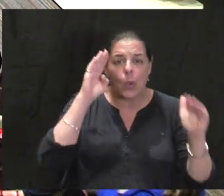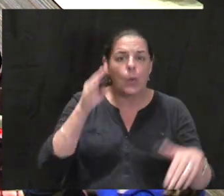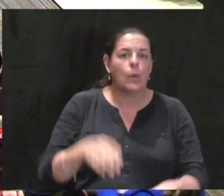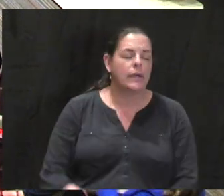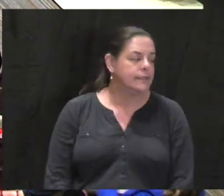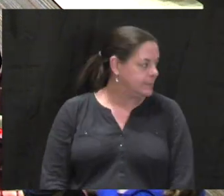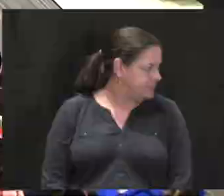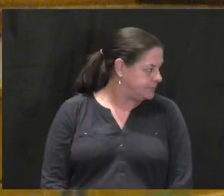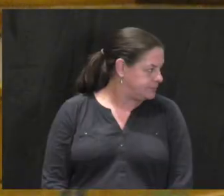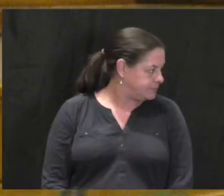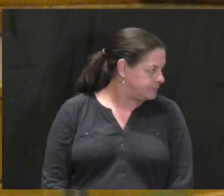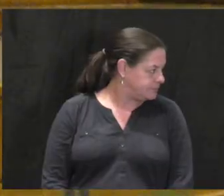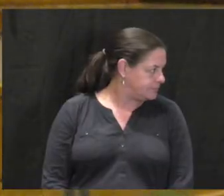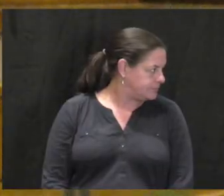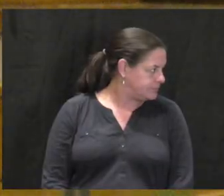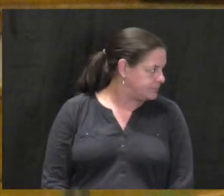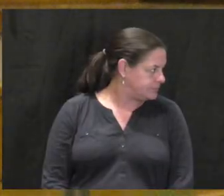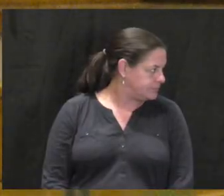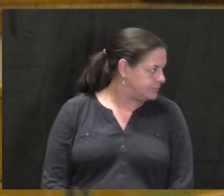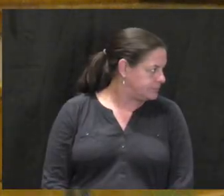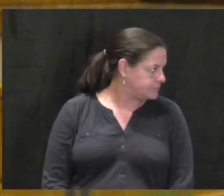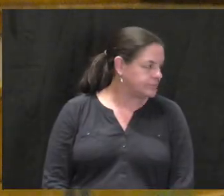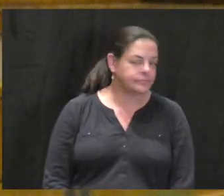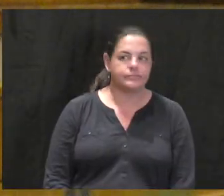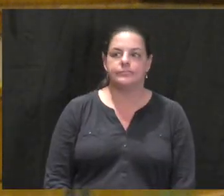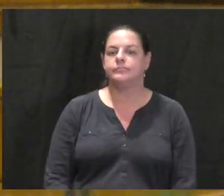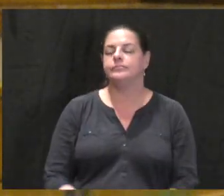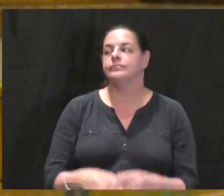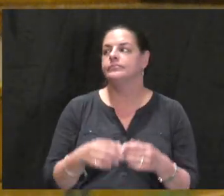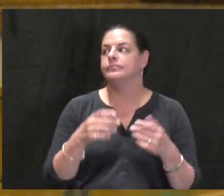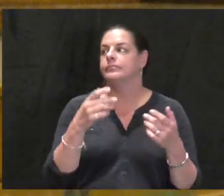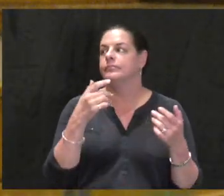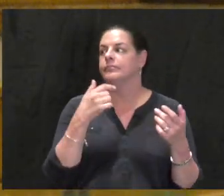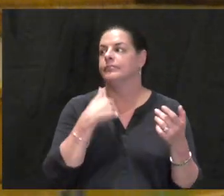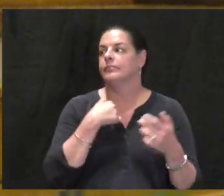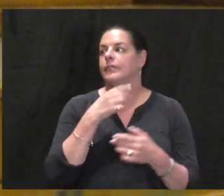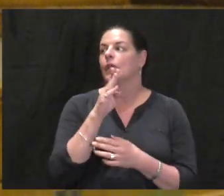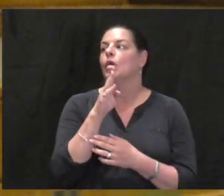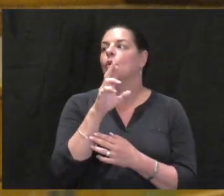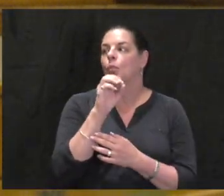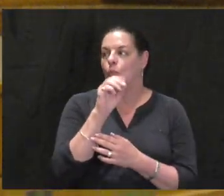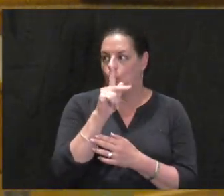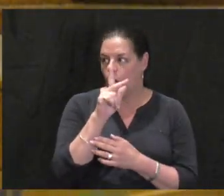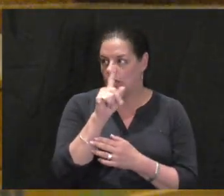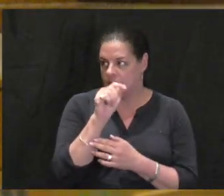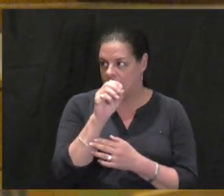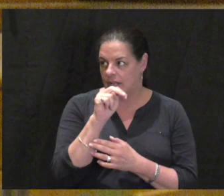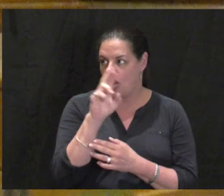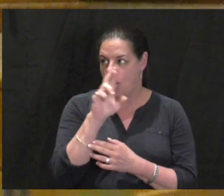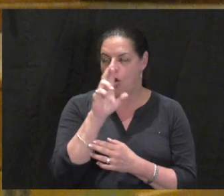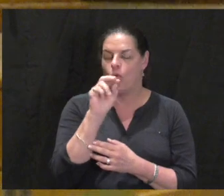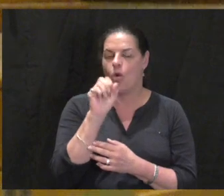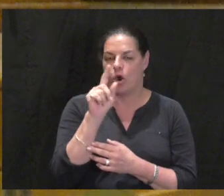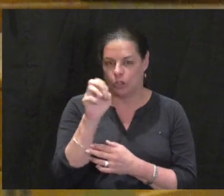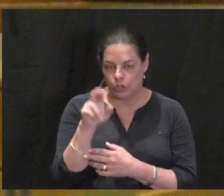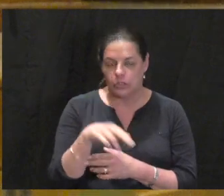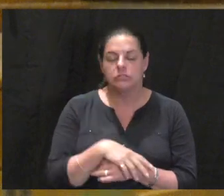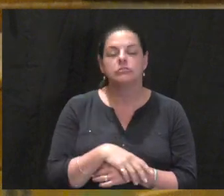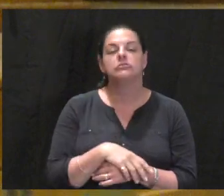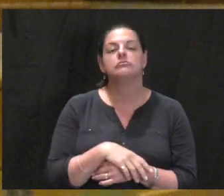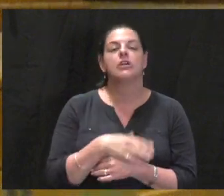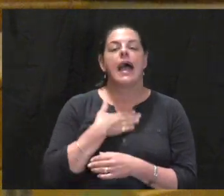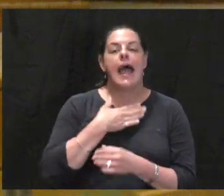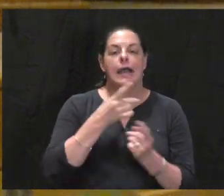about my role specifically, as it was a result of the initial work of the DEO Commission, and kind of what I've been up to over